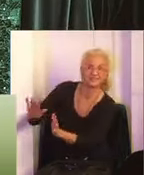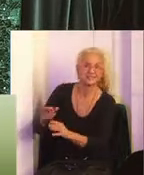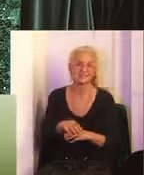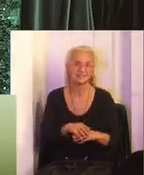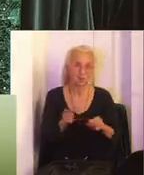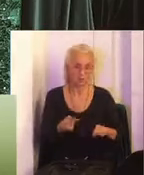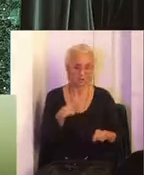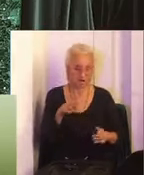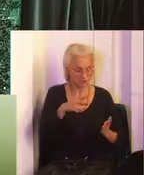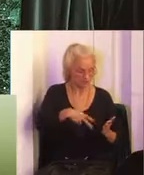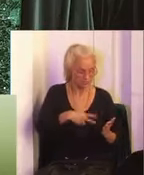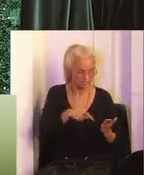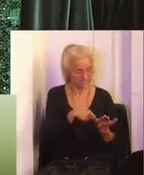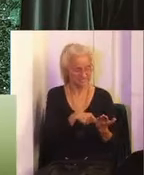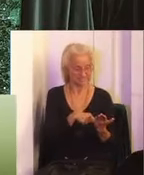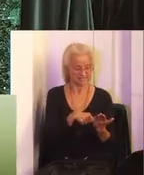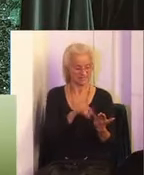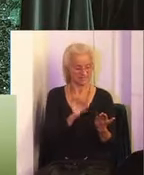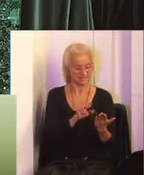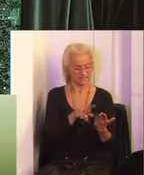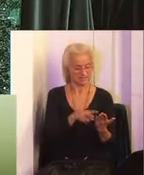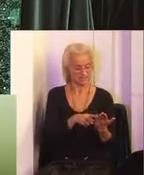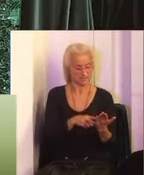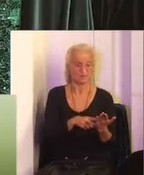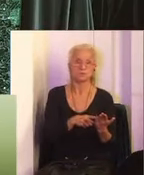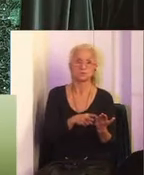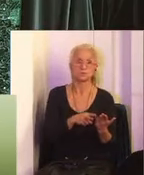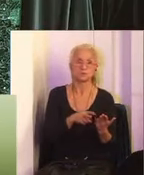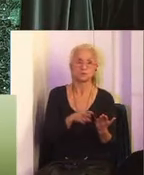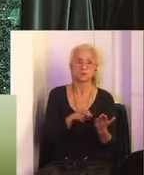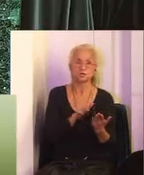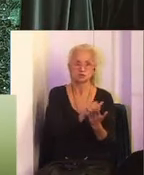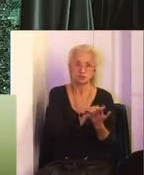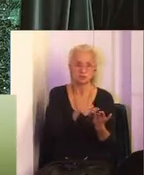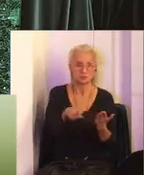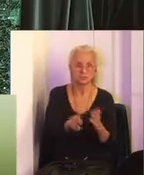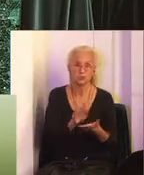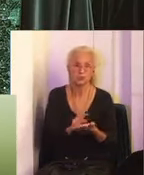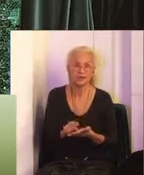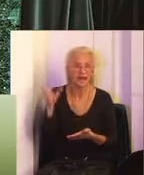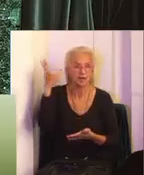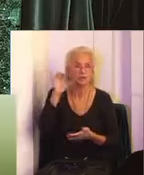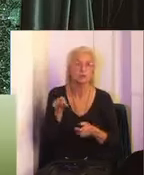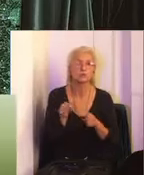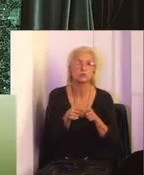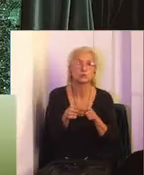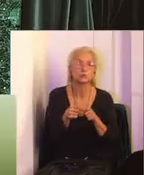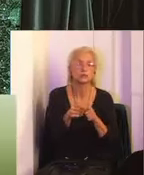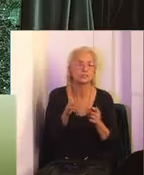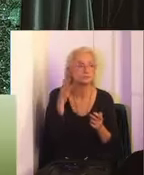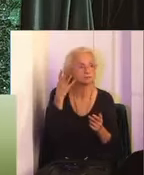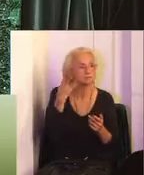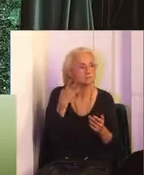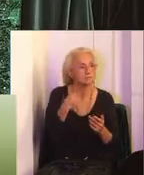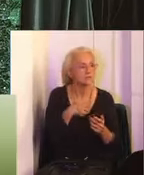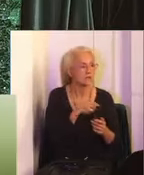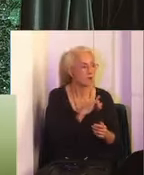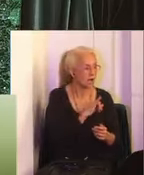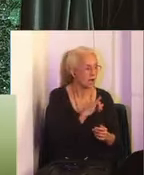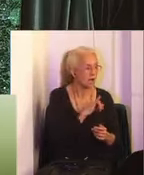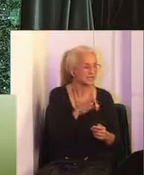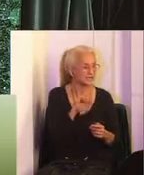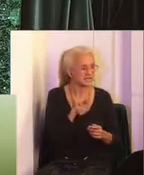When I was reading this scripture this week, I kept hearing those words. I